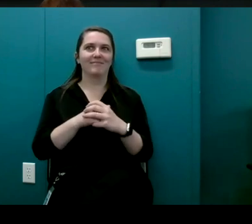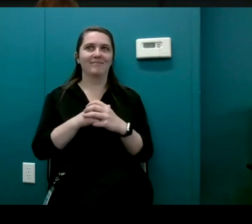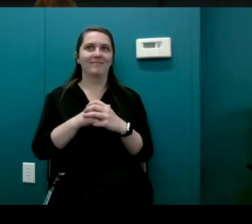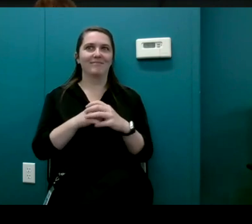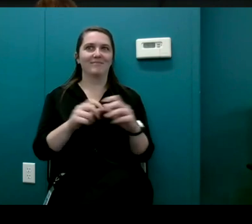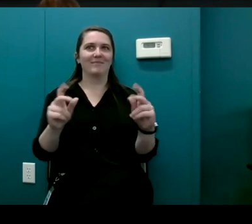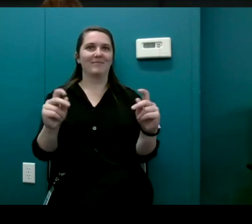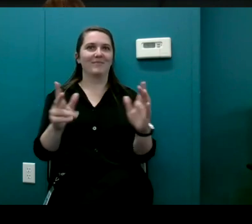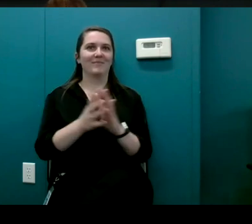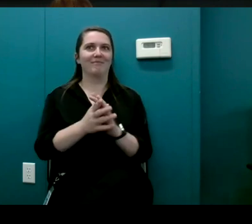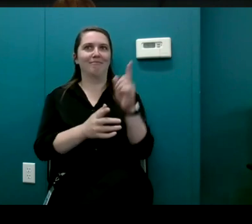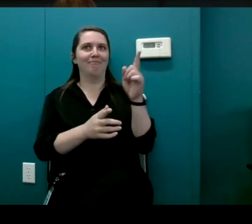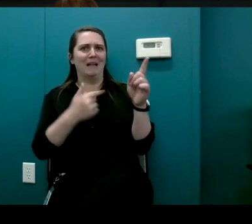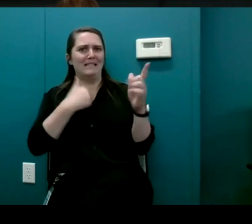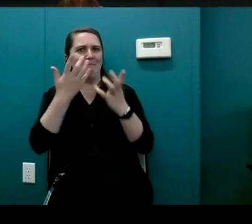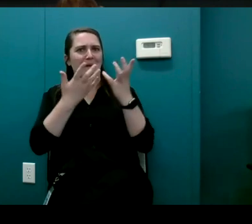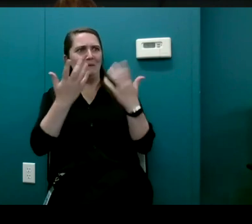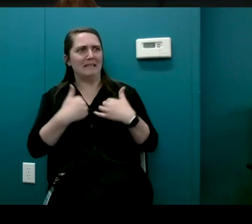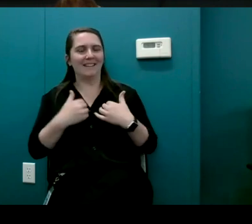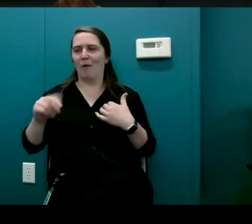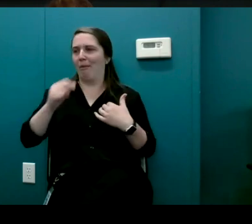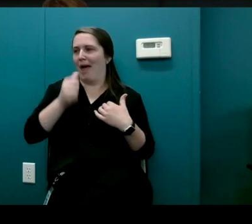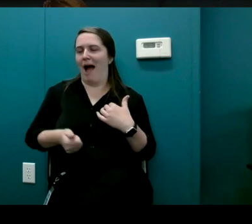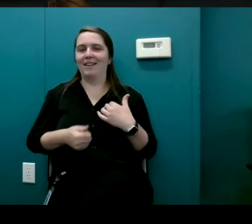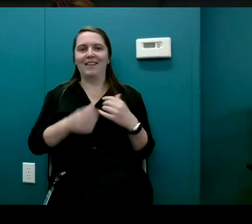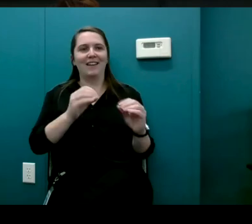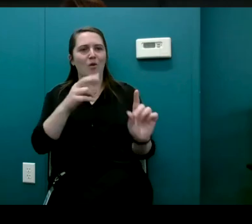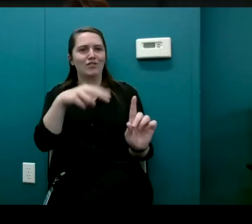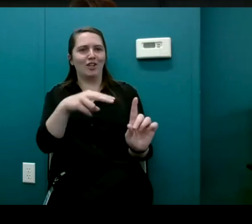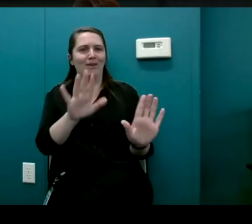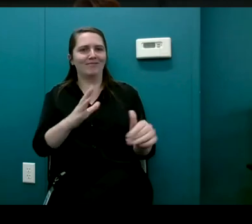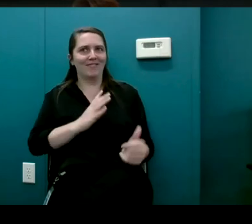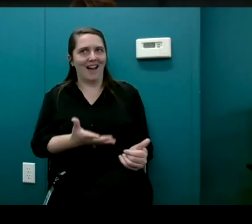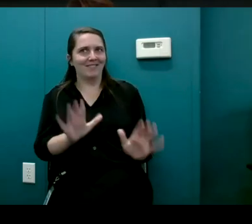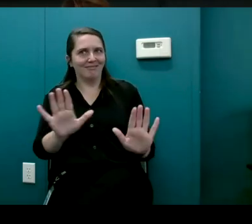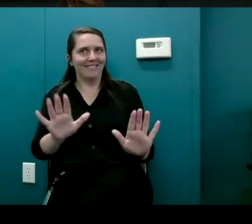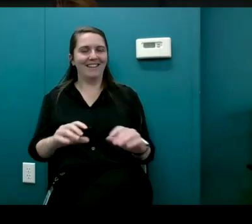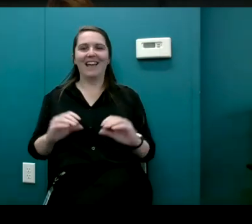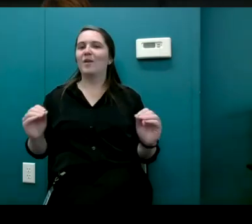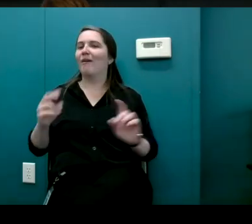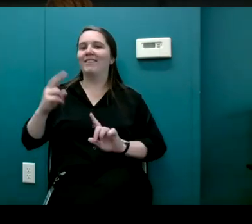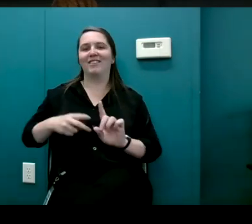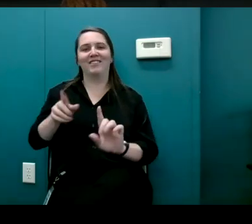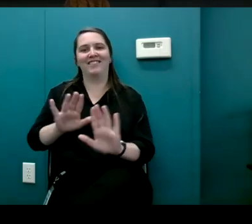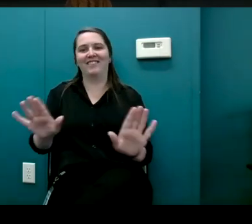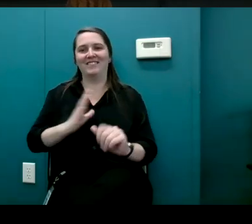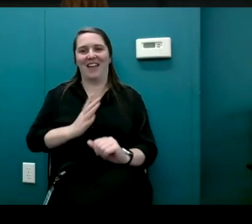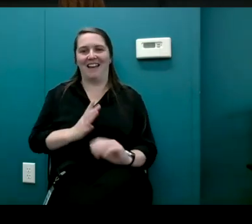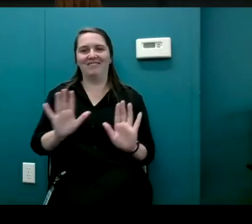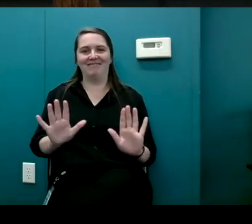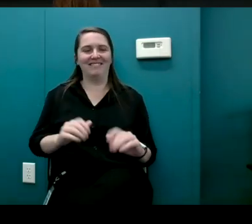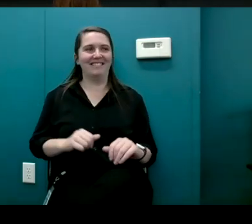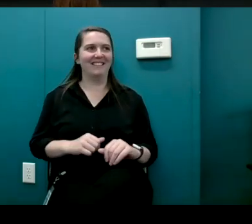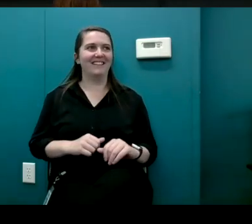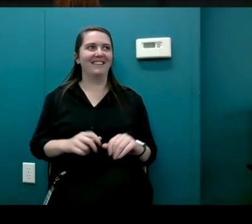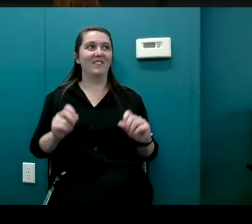Okay. That's so good. No judgment on our end. You're okay. No, there's no judgment whatsoever.